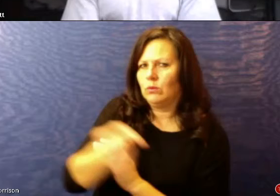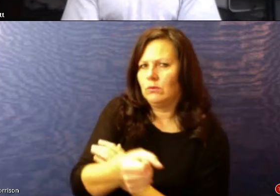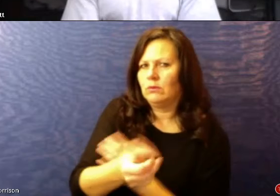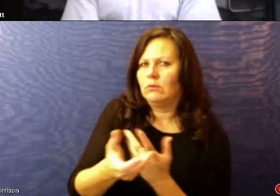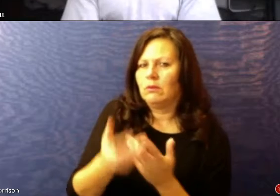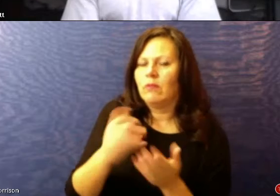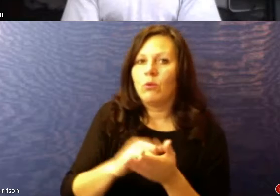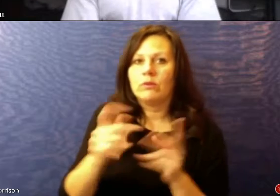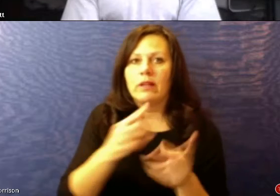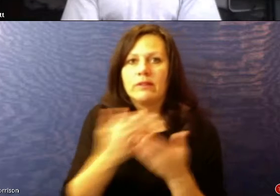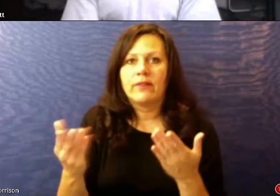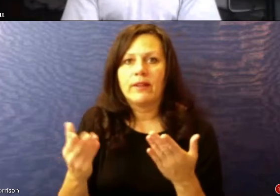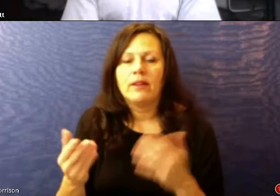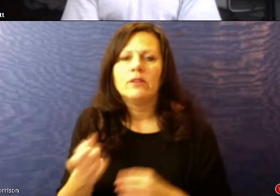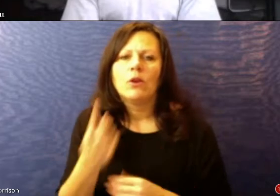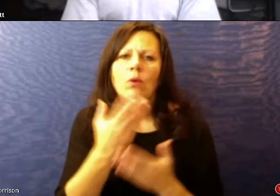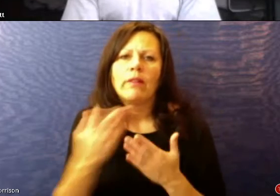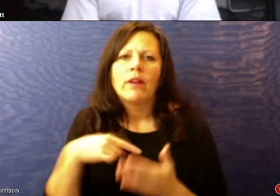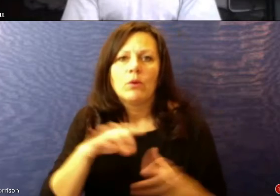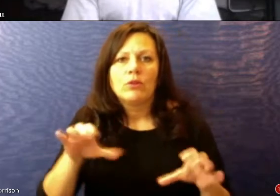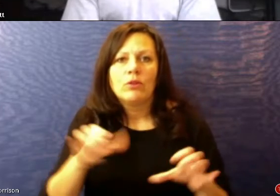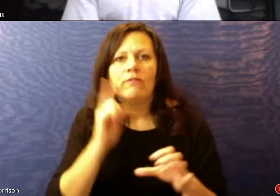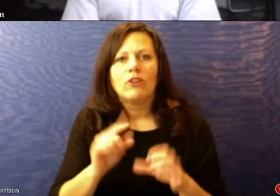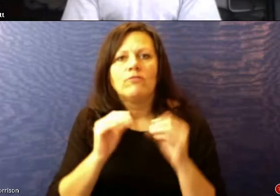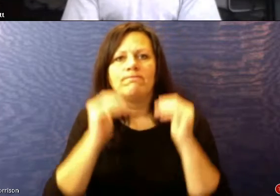one of the things that we're doing to further this work is